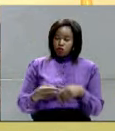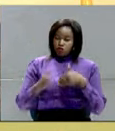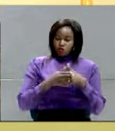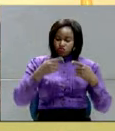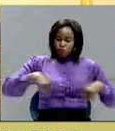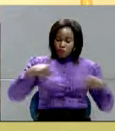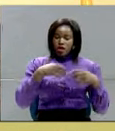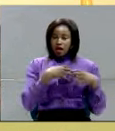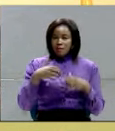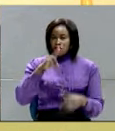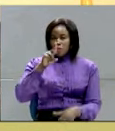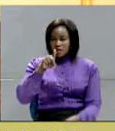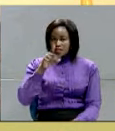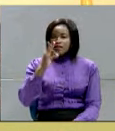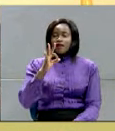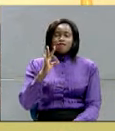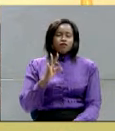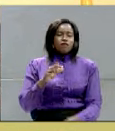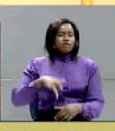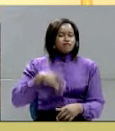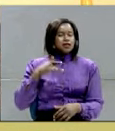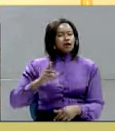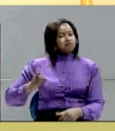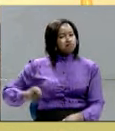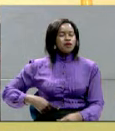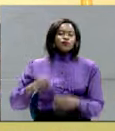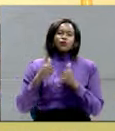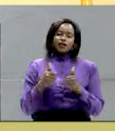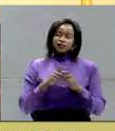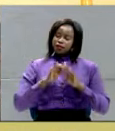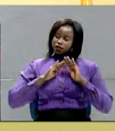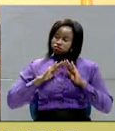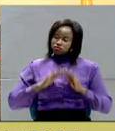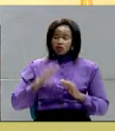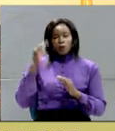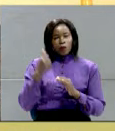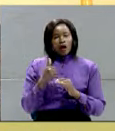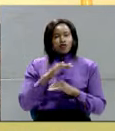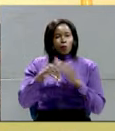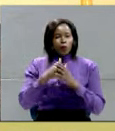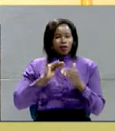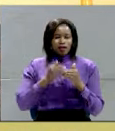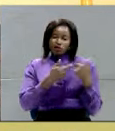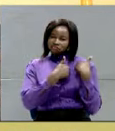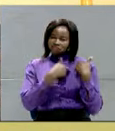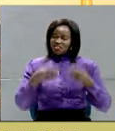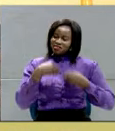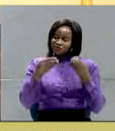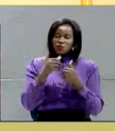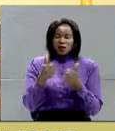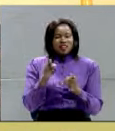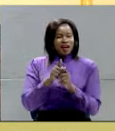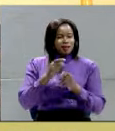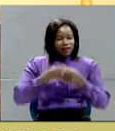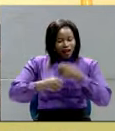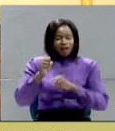feel very, very satisfied because we have basically delivered on our mandate. The sovereignty and